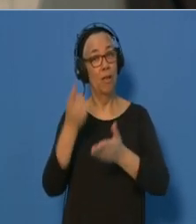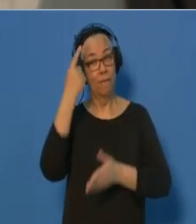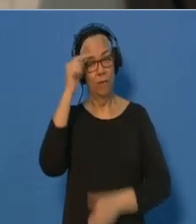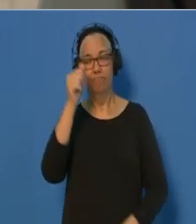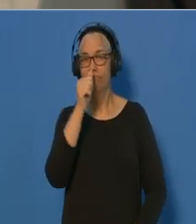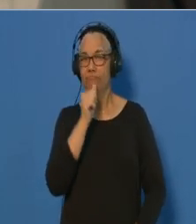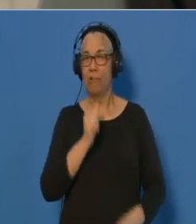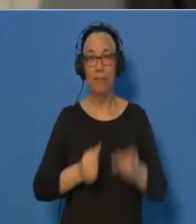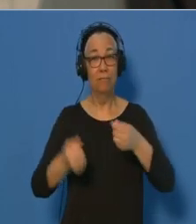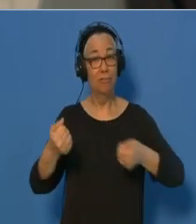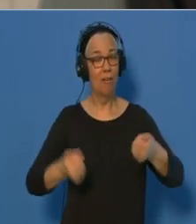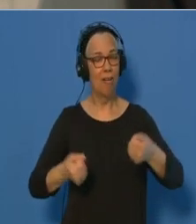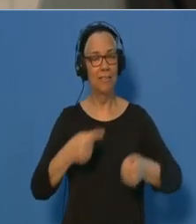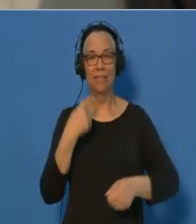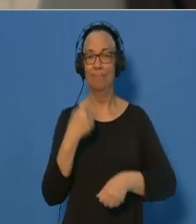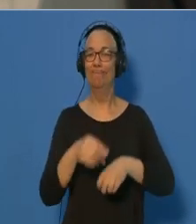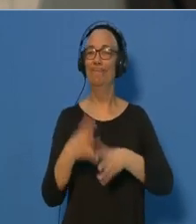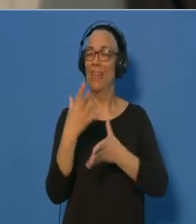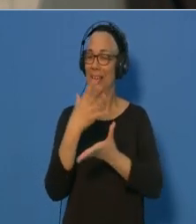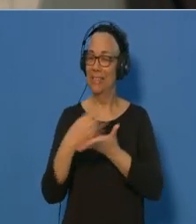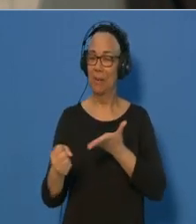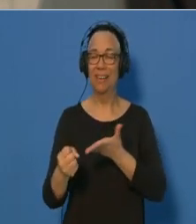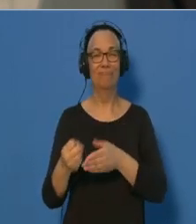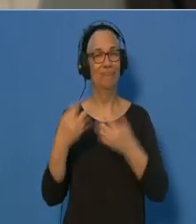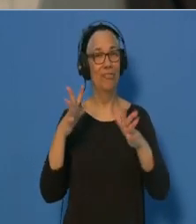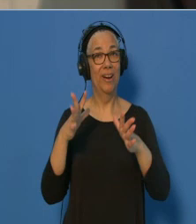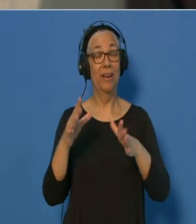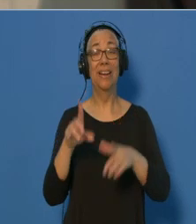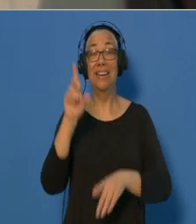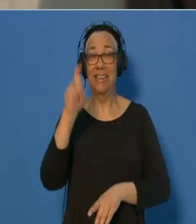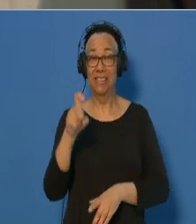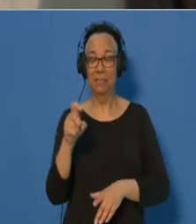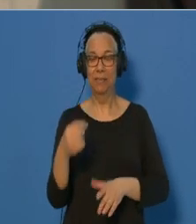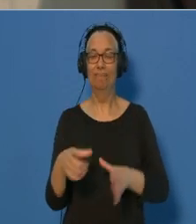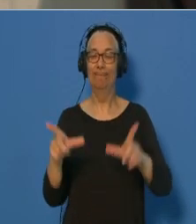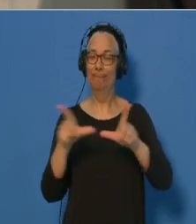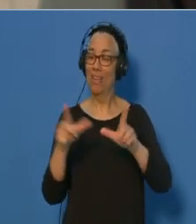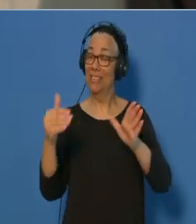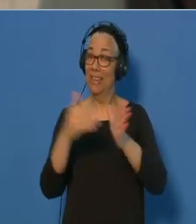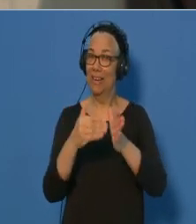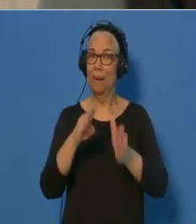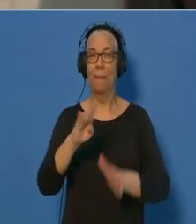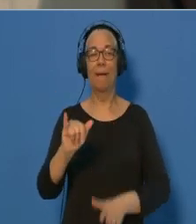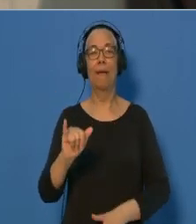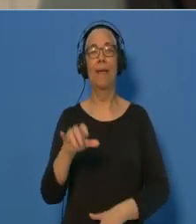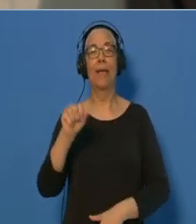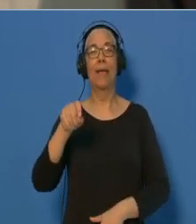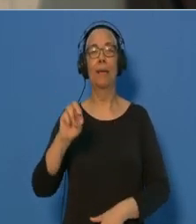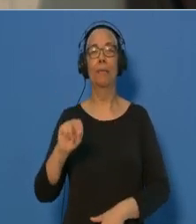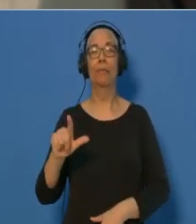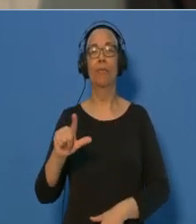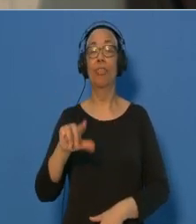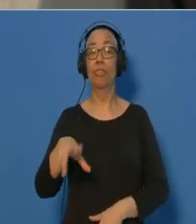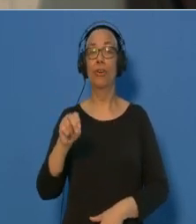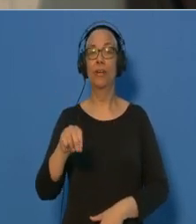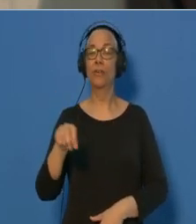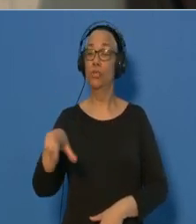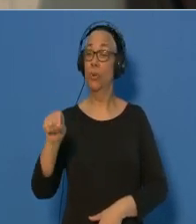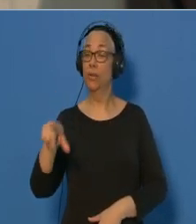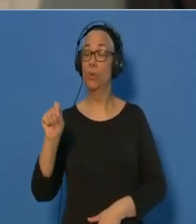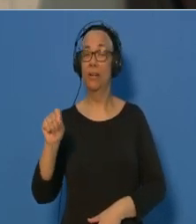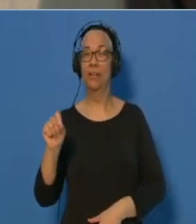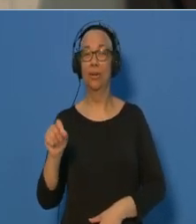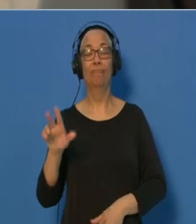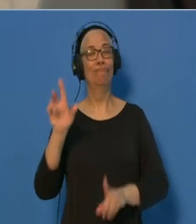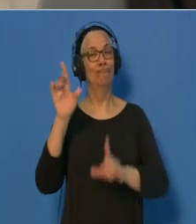already expired or need to be relicensed by April 30th, 2020. The online relicense is